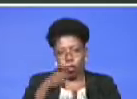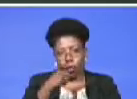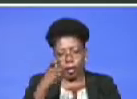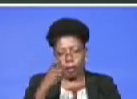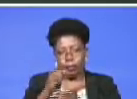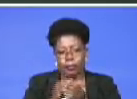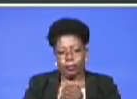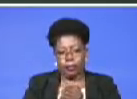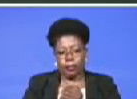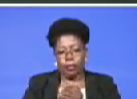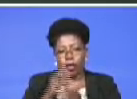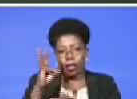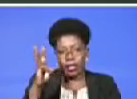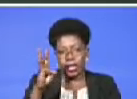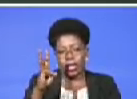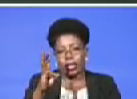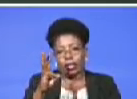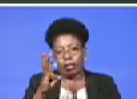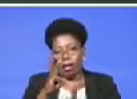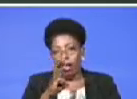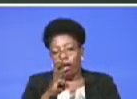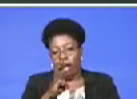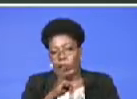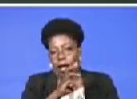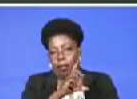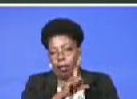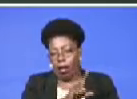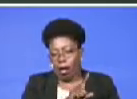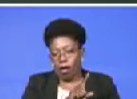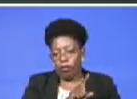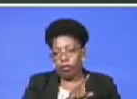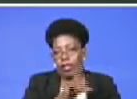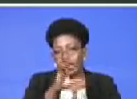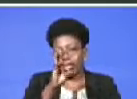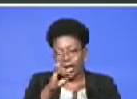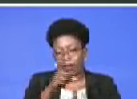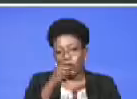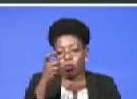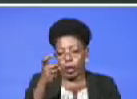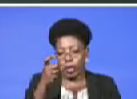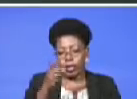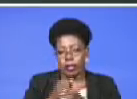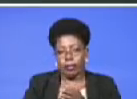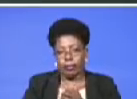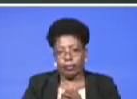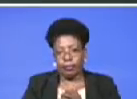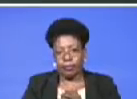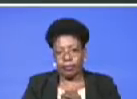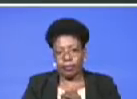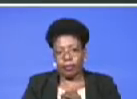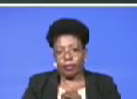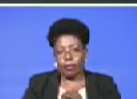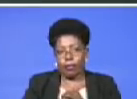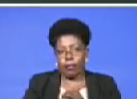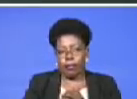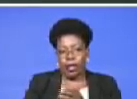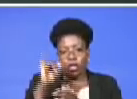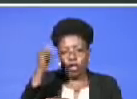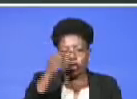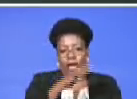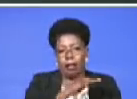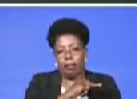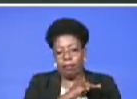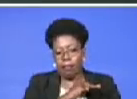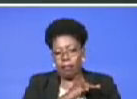number 3 singles, 6-love and 4. That gave him 7 wins in his last 9 outings. At number 3 doubles, Justin and